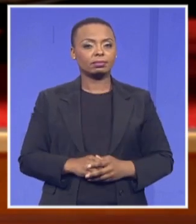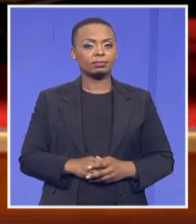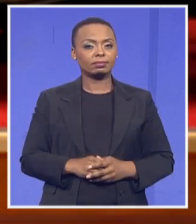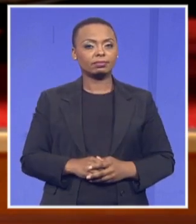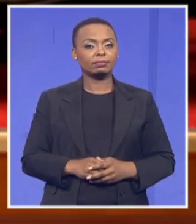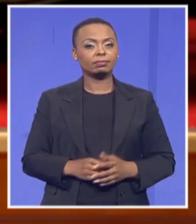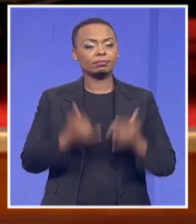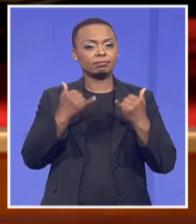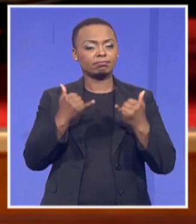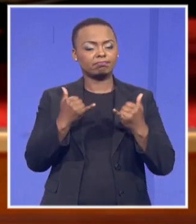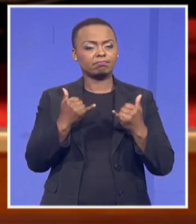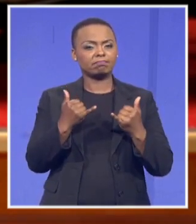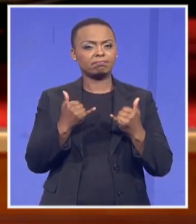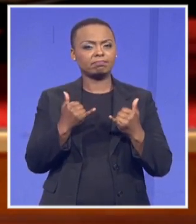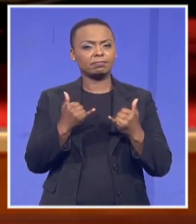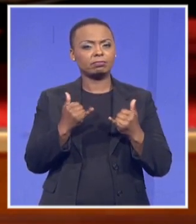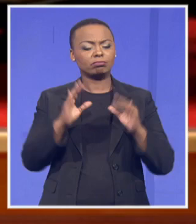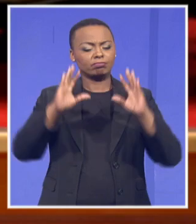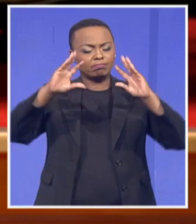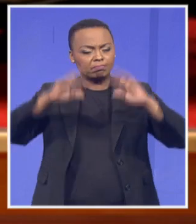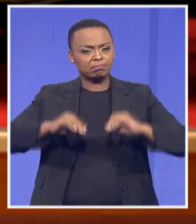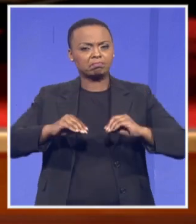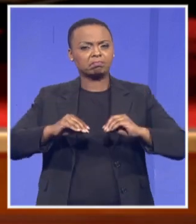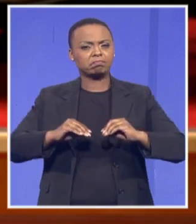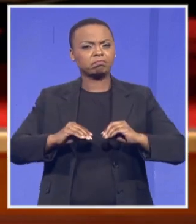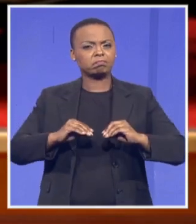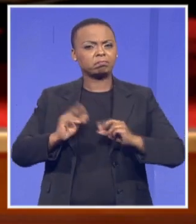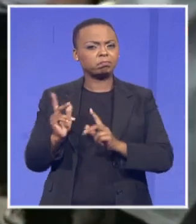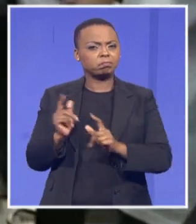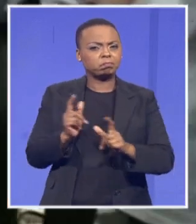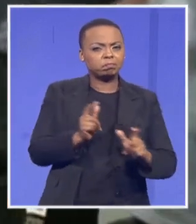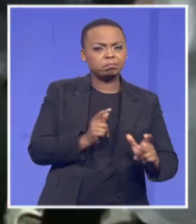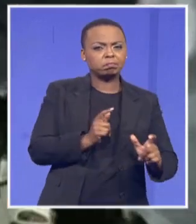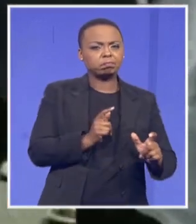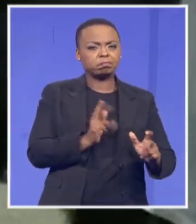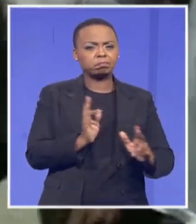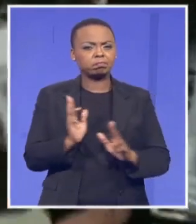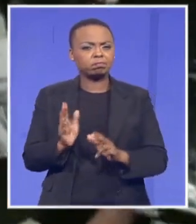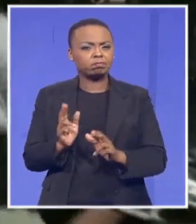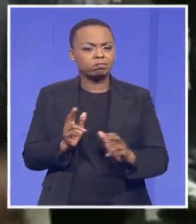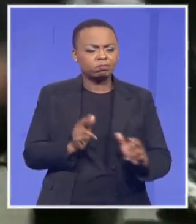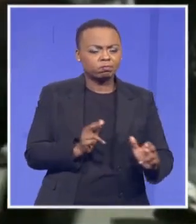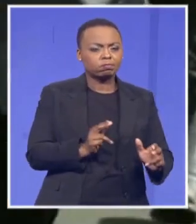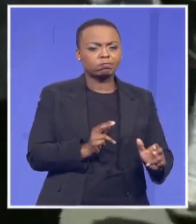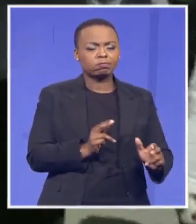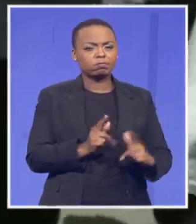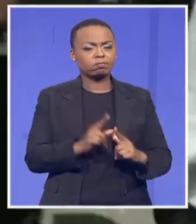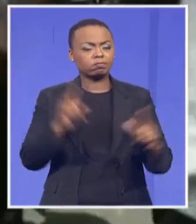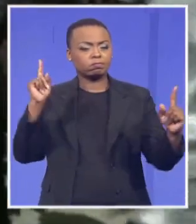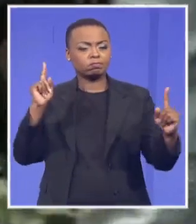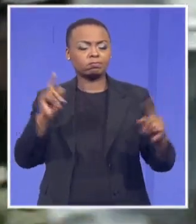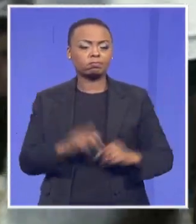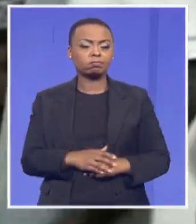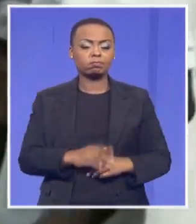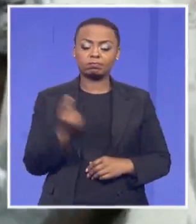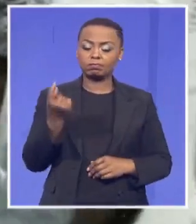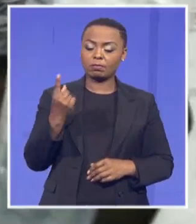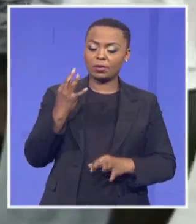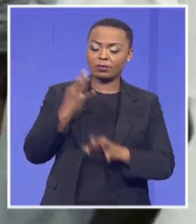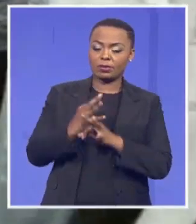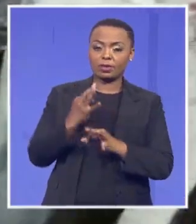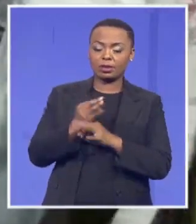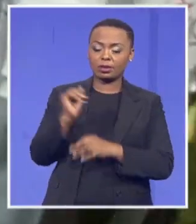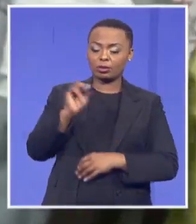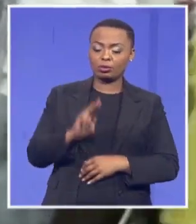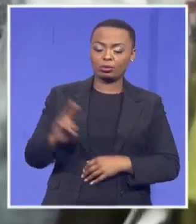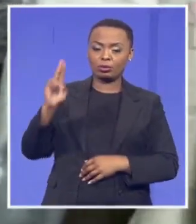of heavy weapons, artillery, tanks, and all that. One of the founding fathers of the AU was also involved in the Great